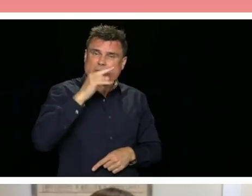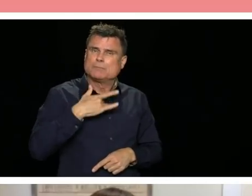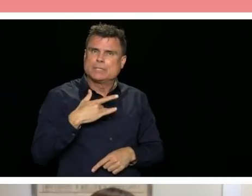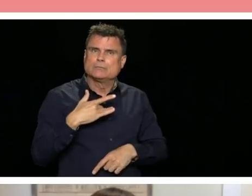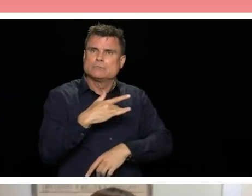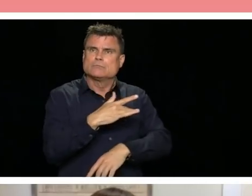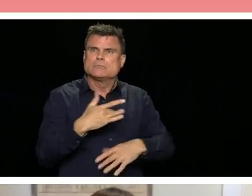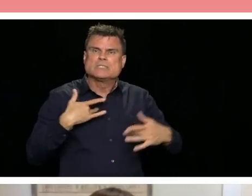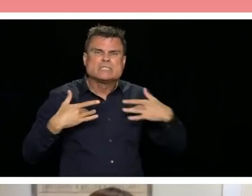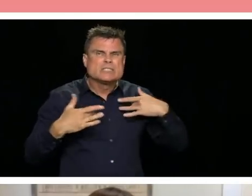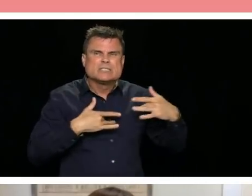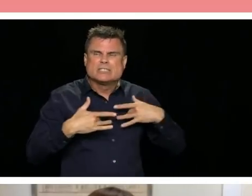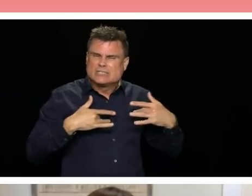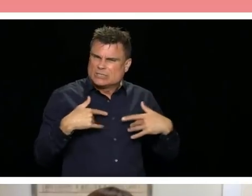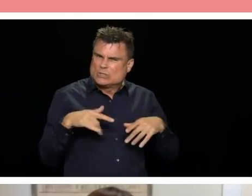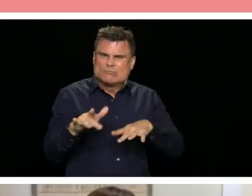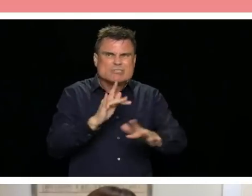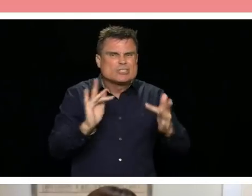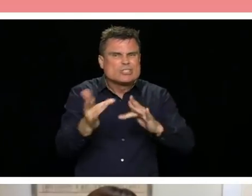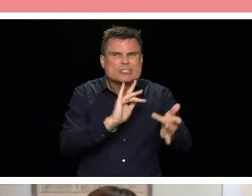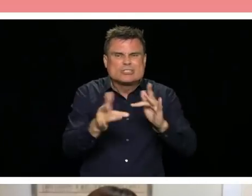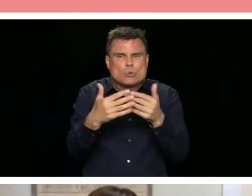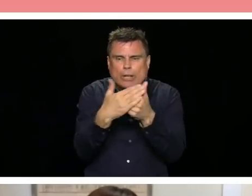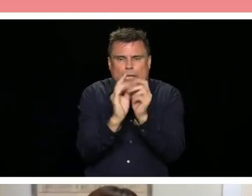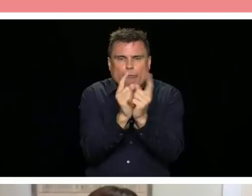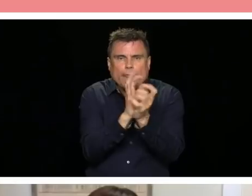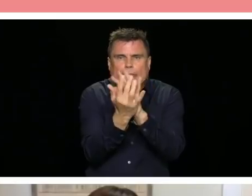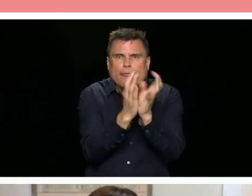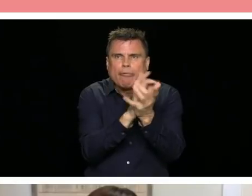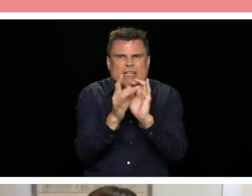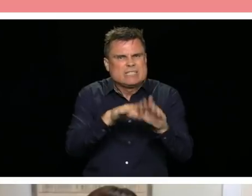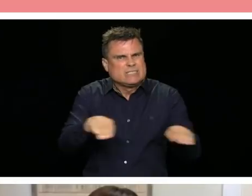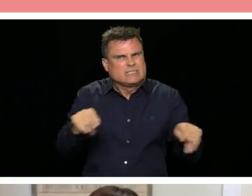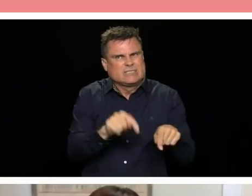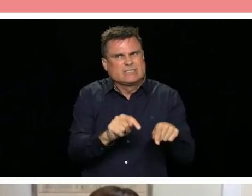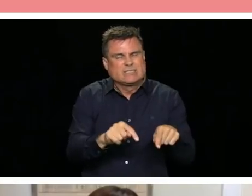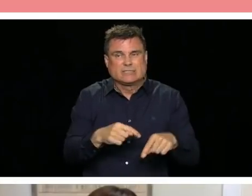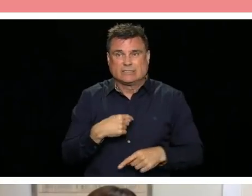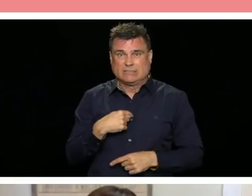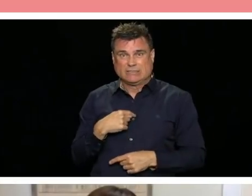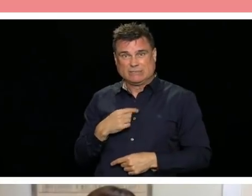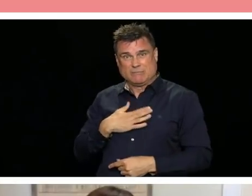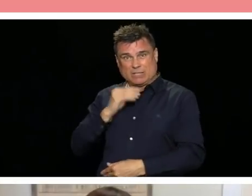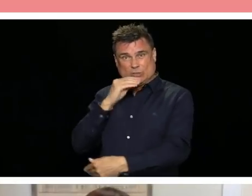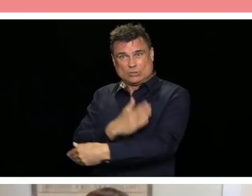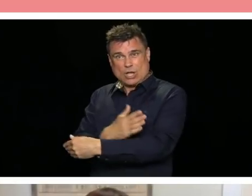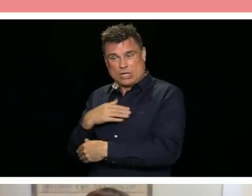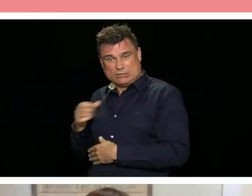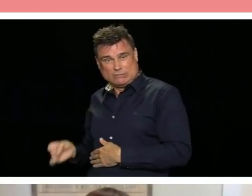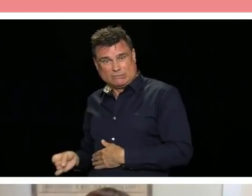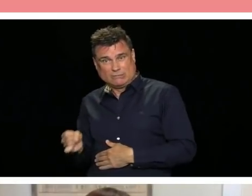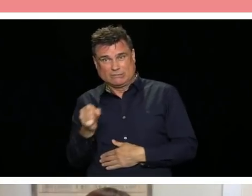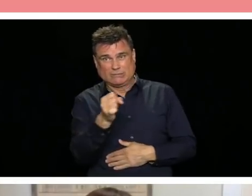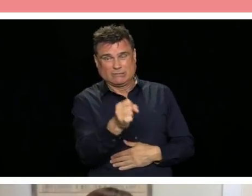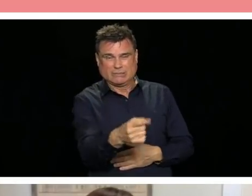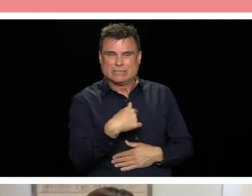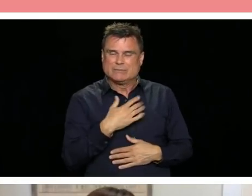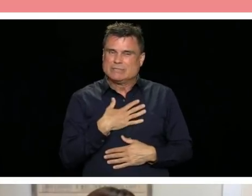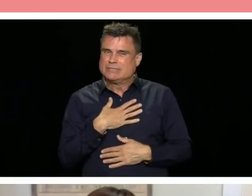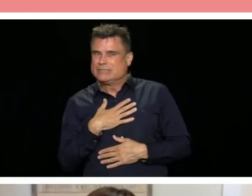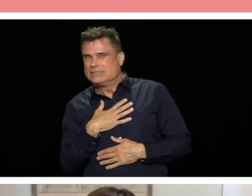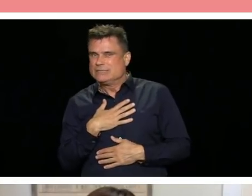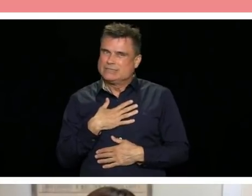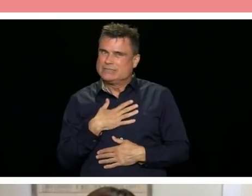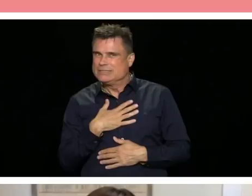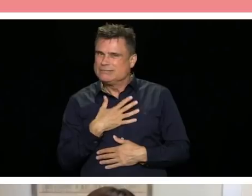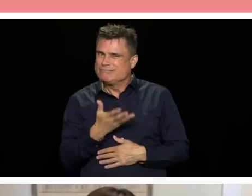of essential workers, people who have been required to keep our healthcare